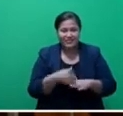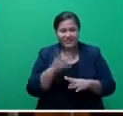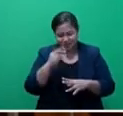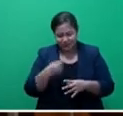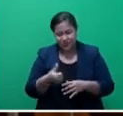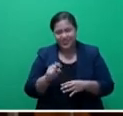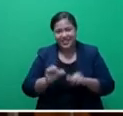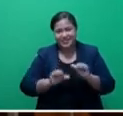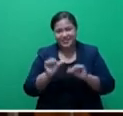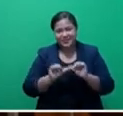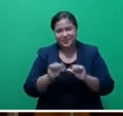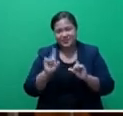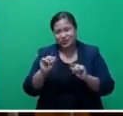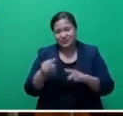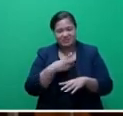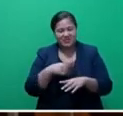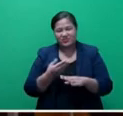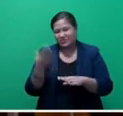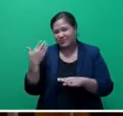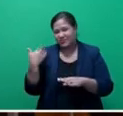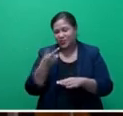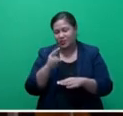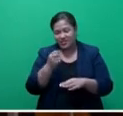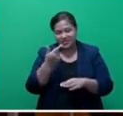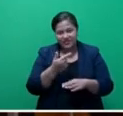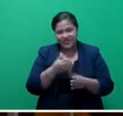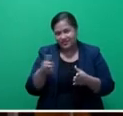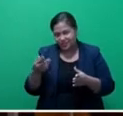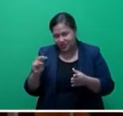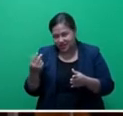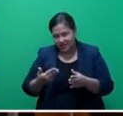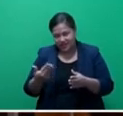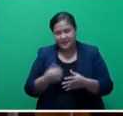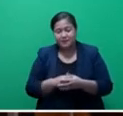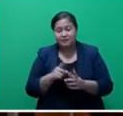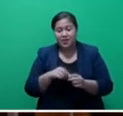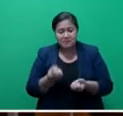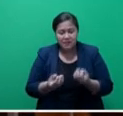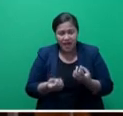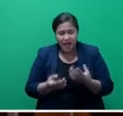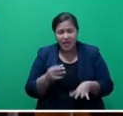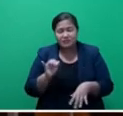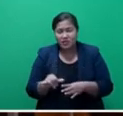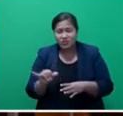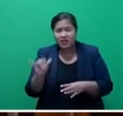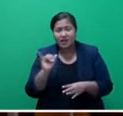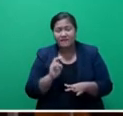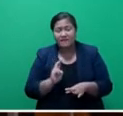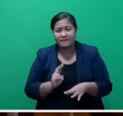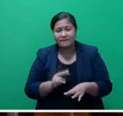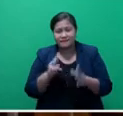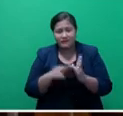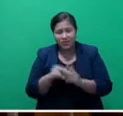actually undertaken by the Ministry from 2017 to 2019. The Benga, Yanuda, Vatulele route franchise commenced its